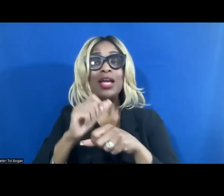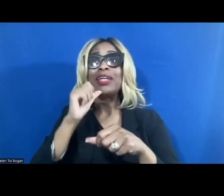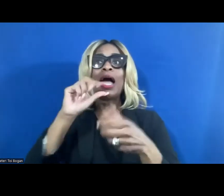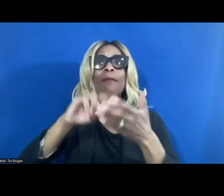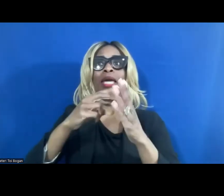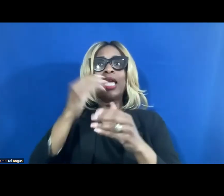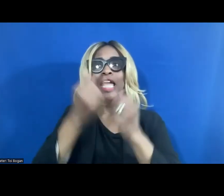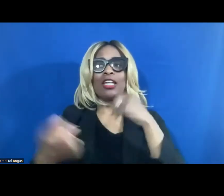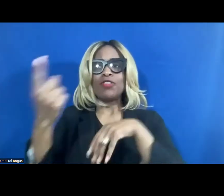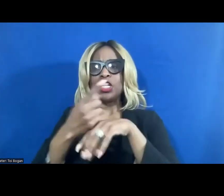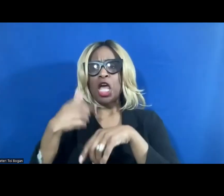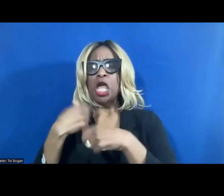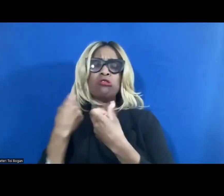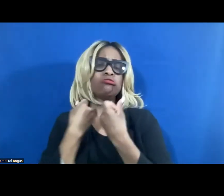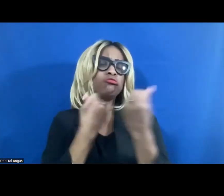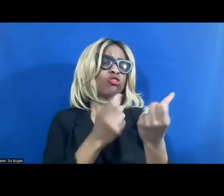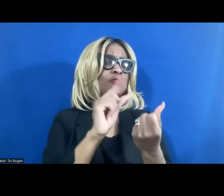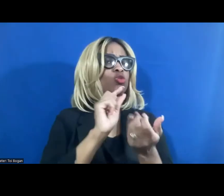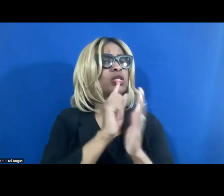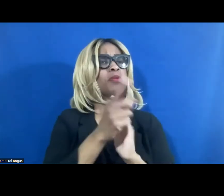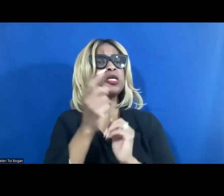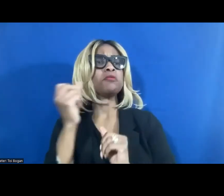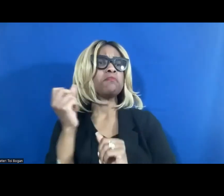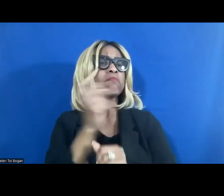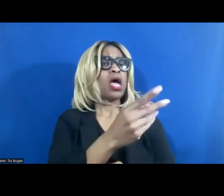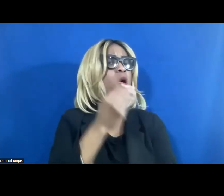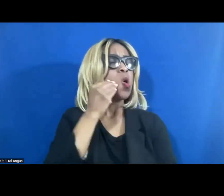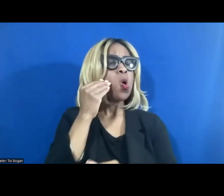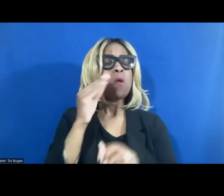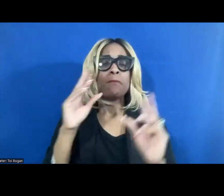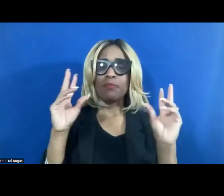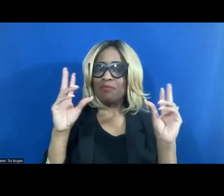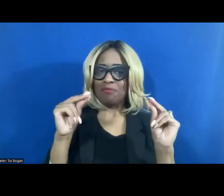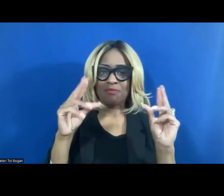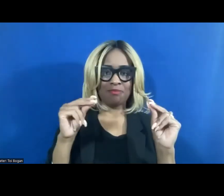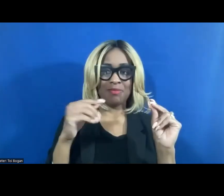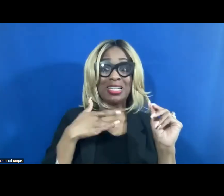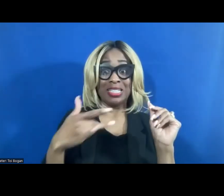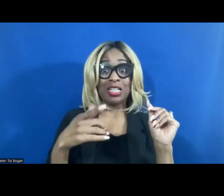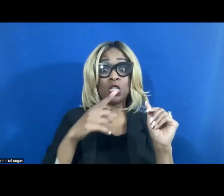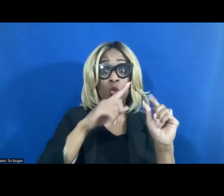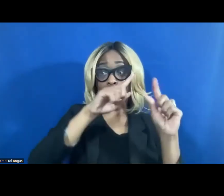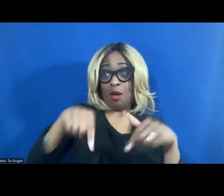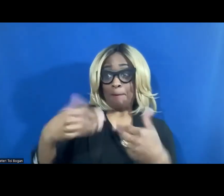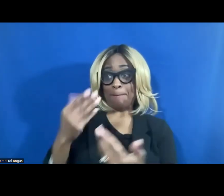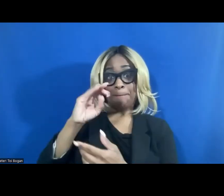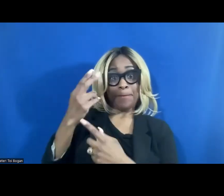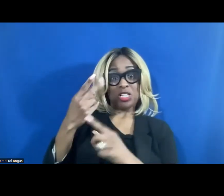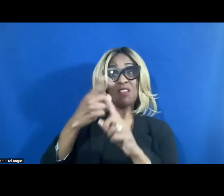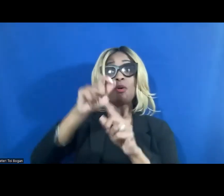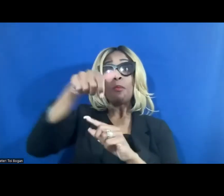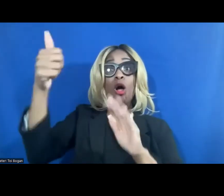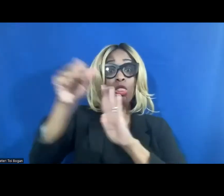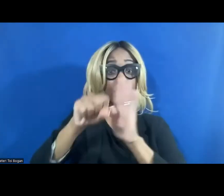that they can drive 20 minutes and be back at their home. Typically, you are coming to Michigan from a different